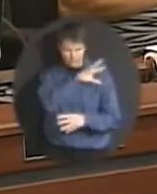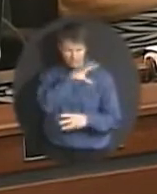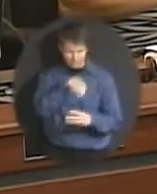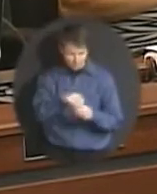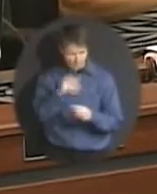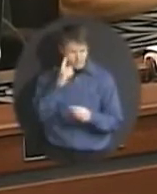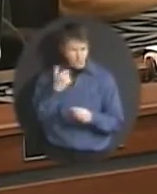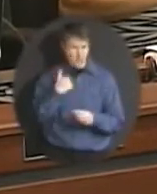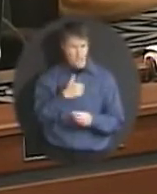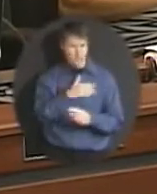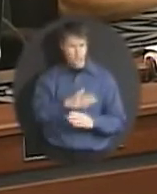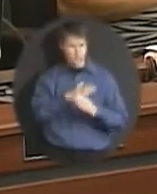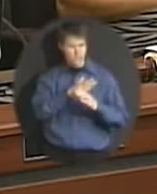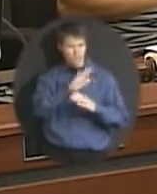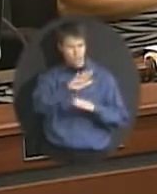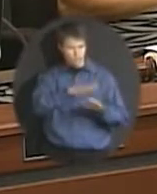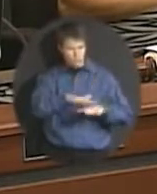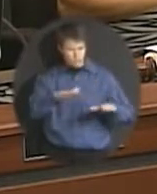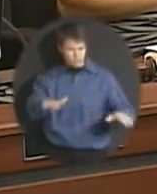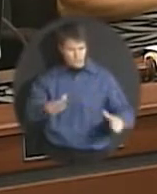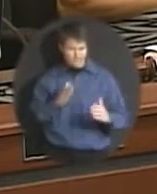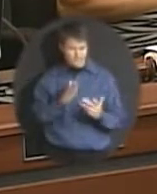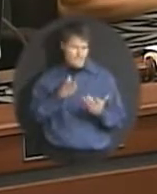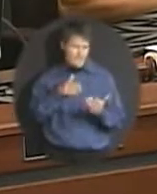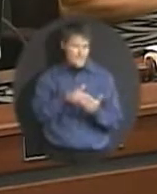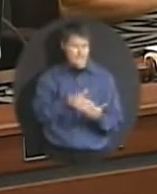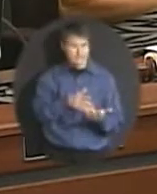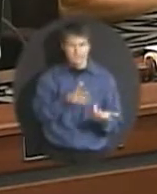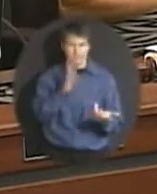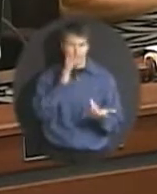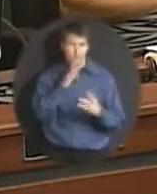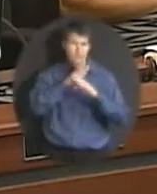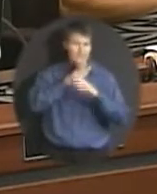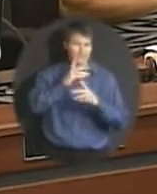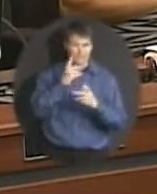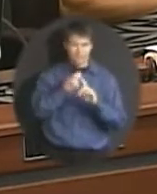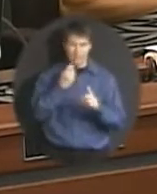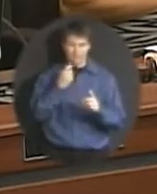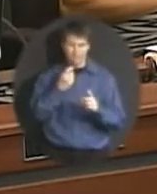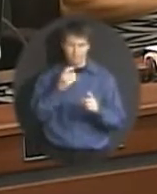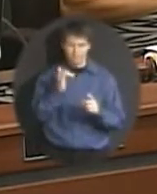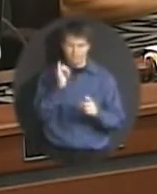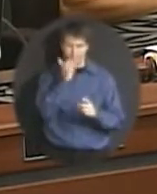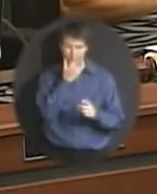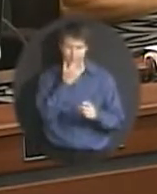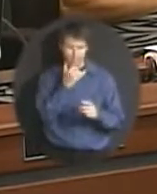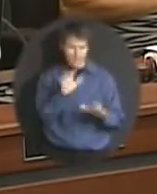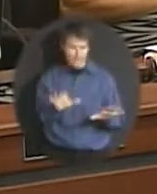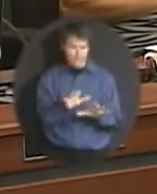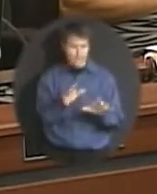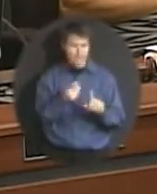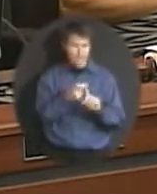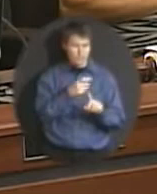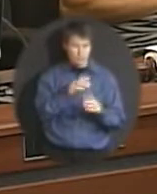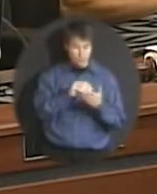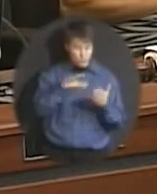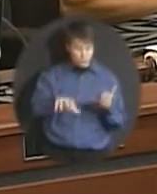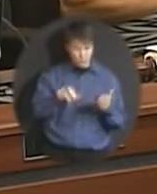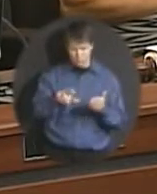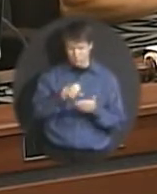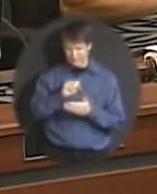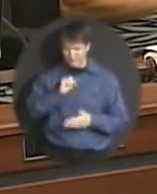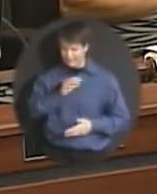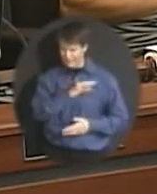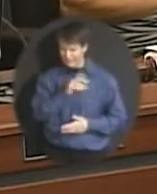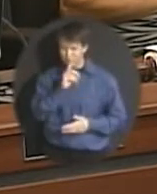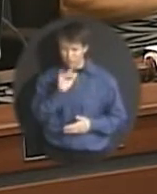us to protect their children against any inappropriate activity on the internet, either by students or by staff. And this is